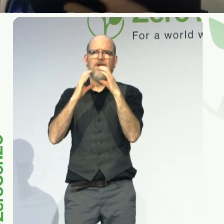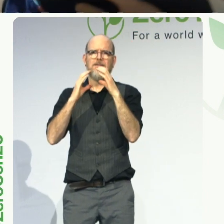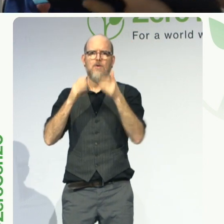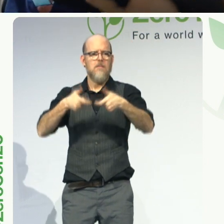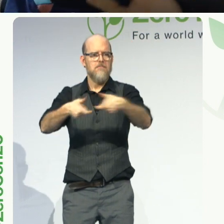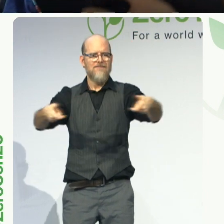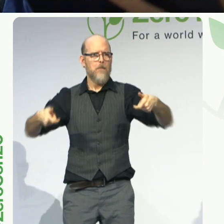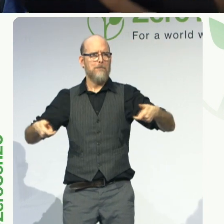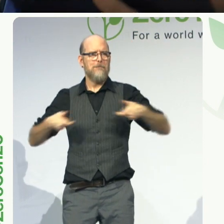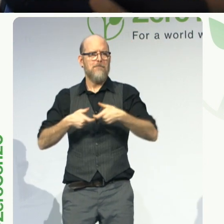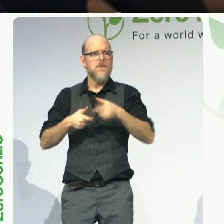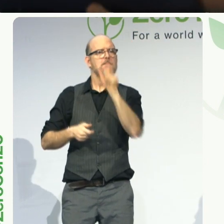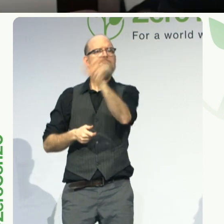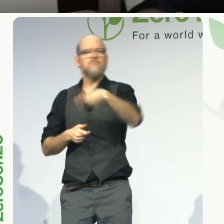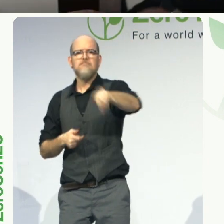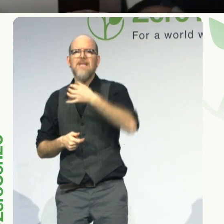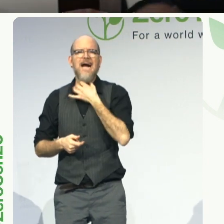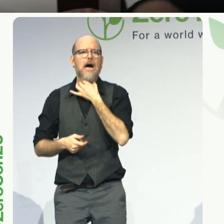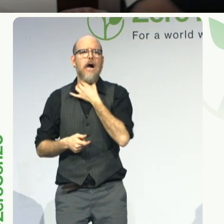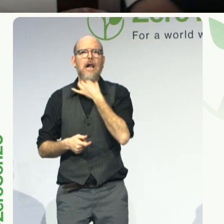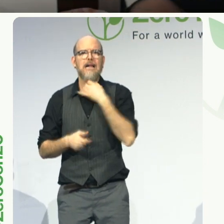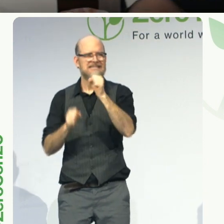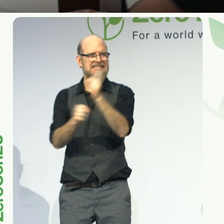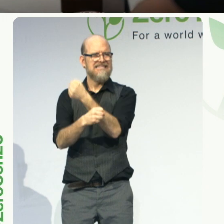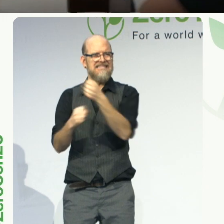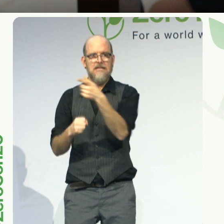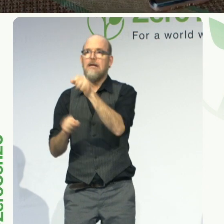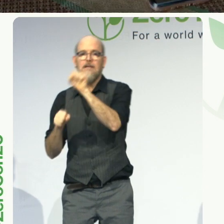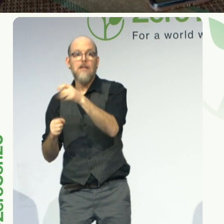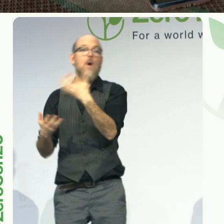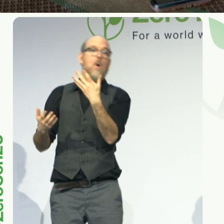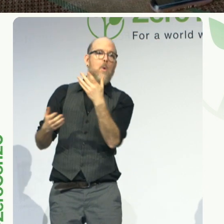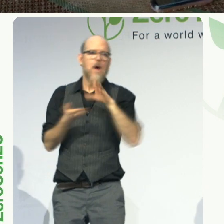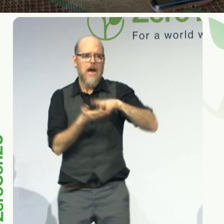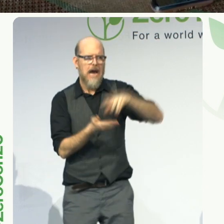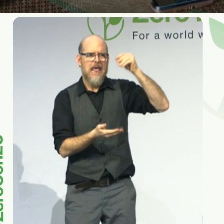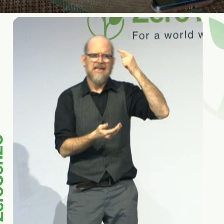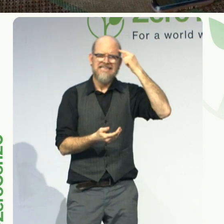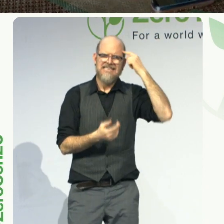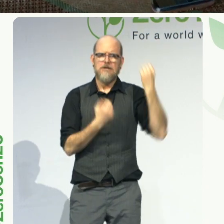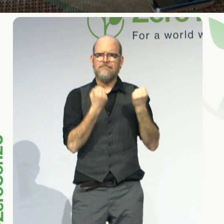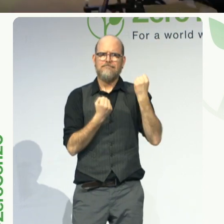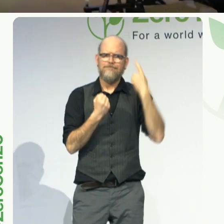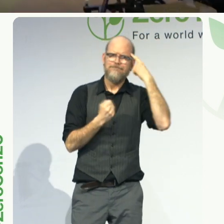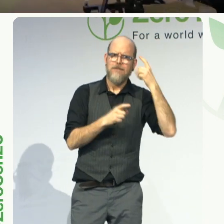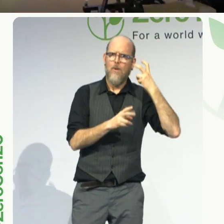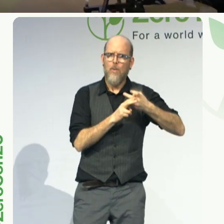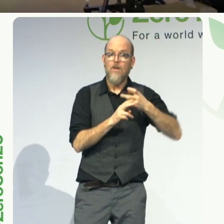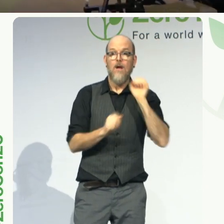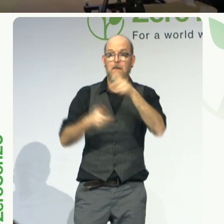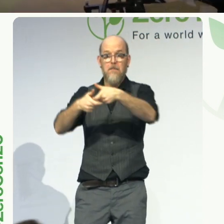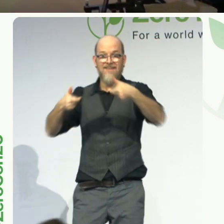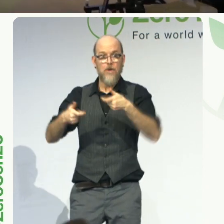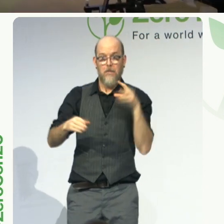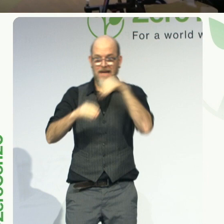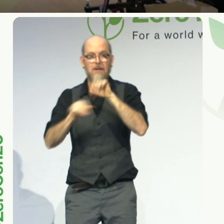cannot communicate verbally and people with learning difficulties to communicate and learn. Uses select virtual cards with pictures